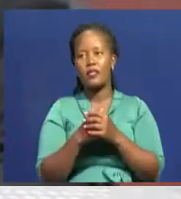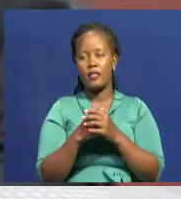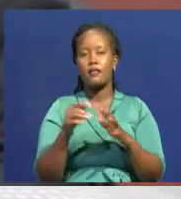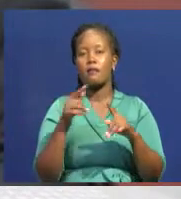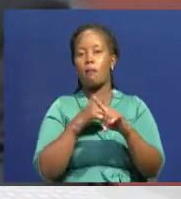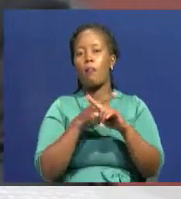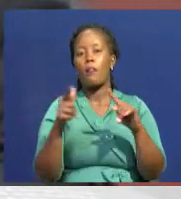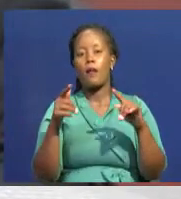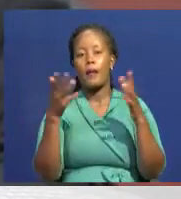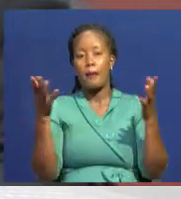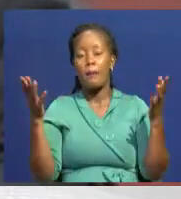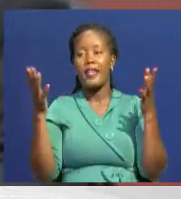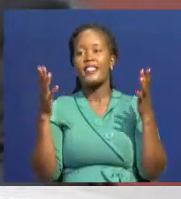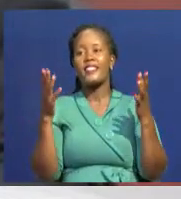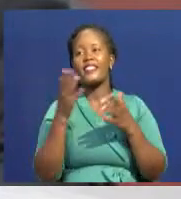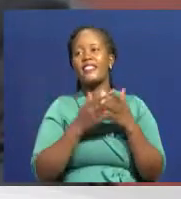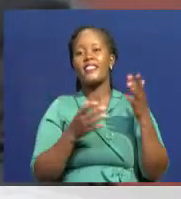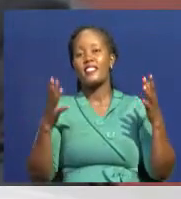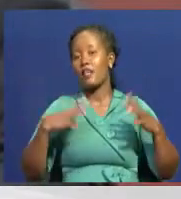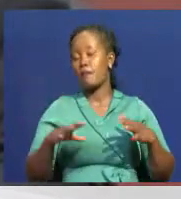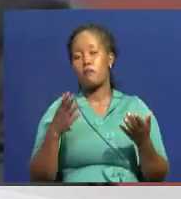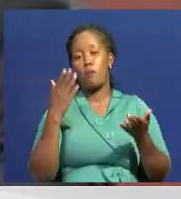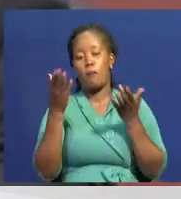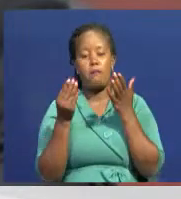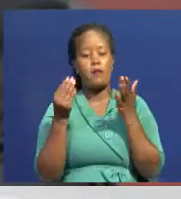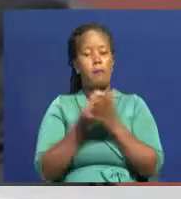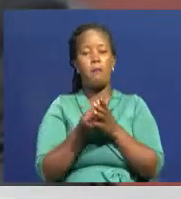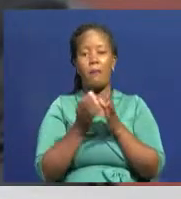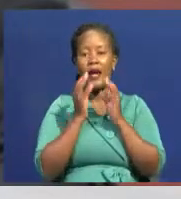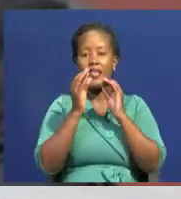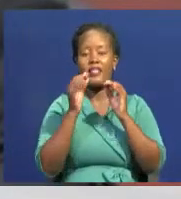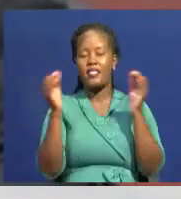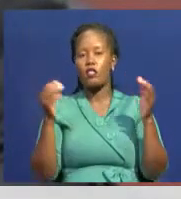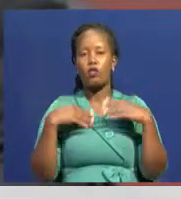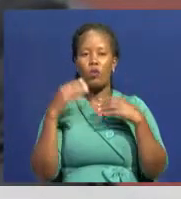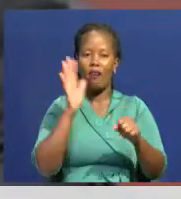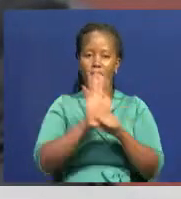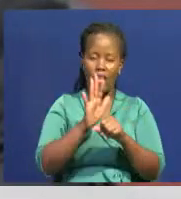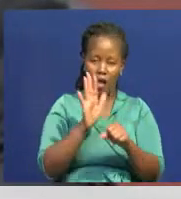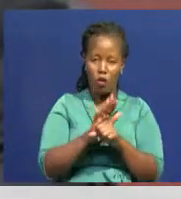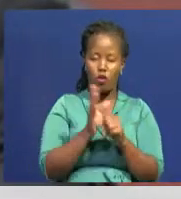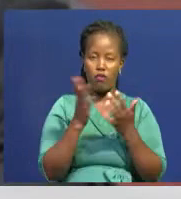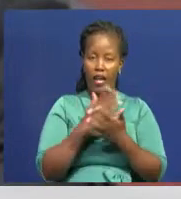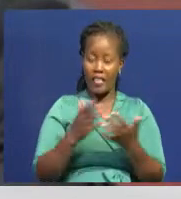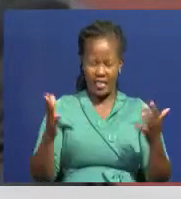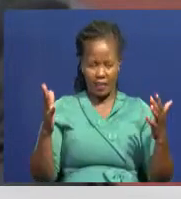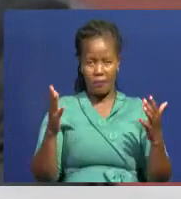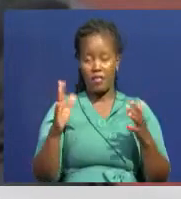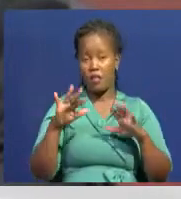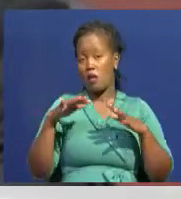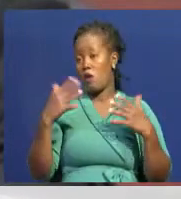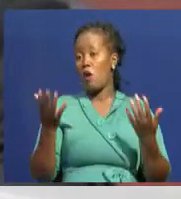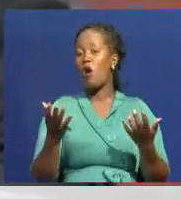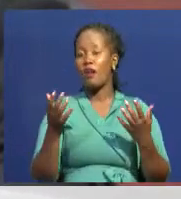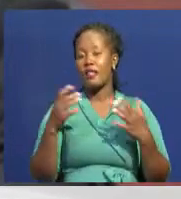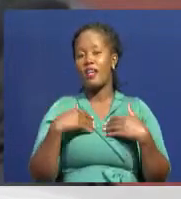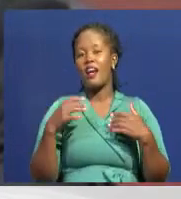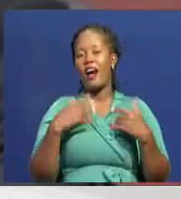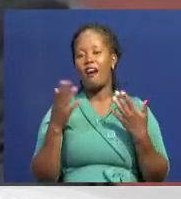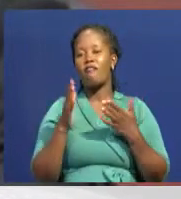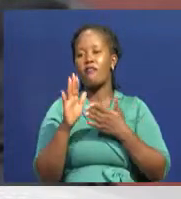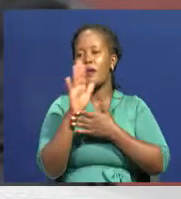people, either they don't have the capital to now do mass production of those items, or they don't have this